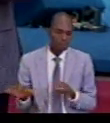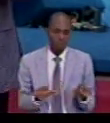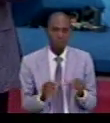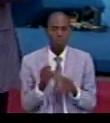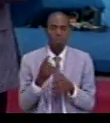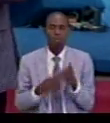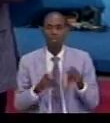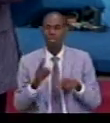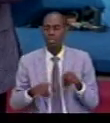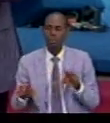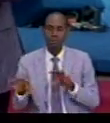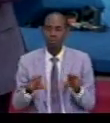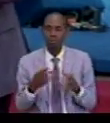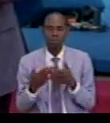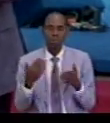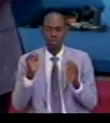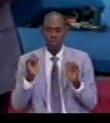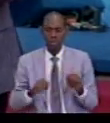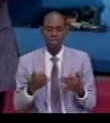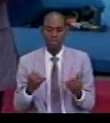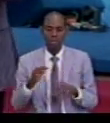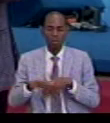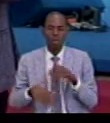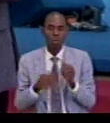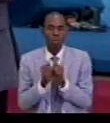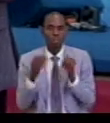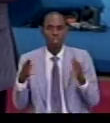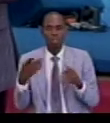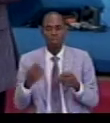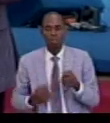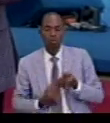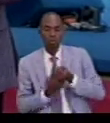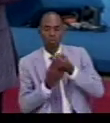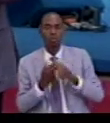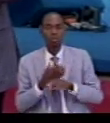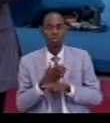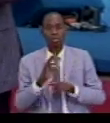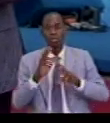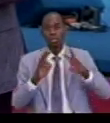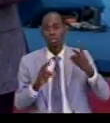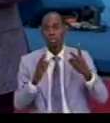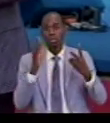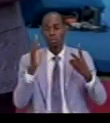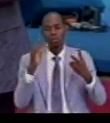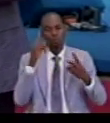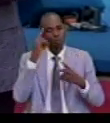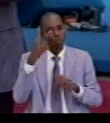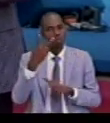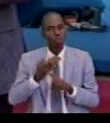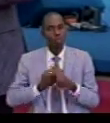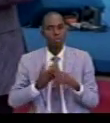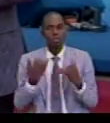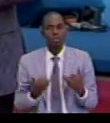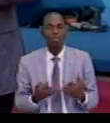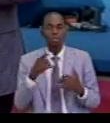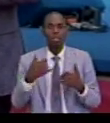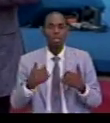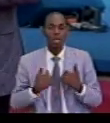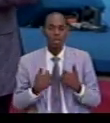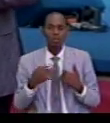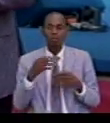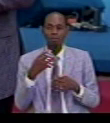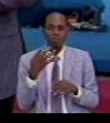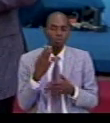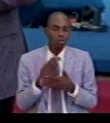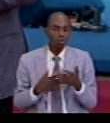walk without her crutch. Praise the Lord. She's giving a second testimony. For 2 months now, she has been feeling stiffness and pains